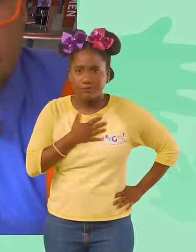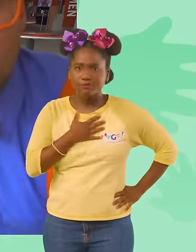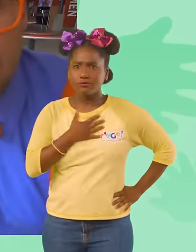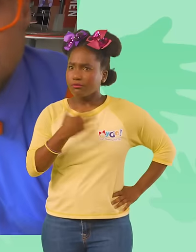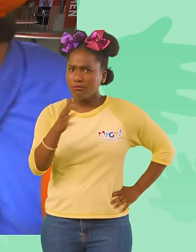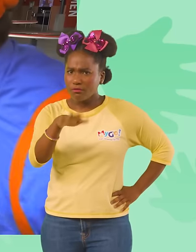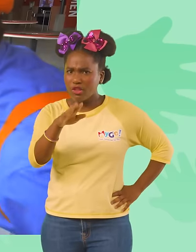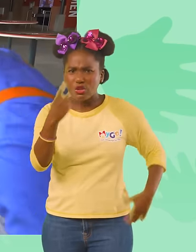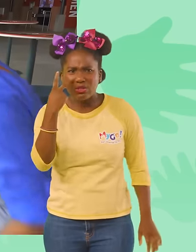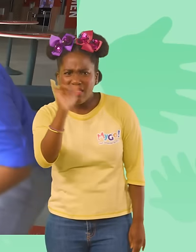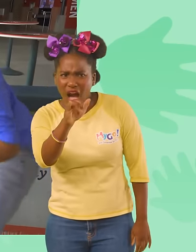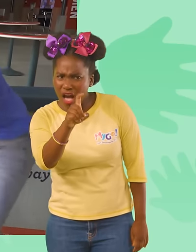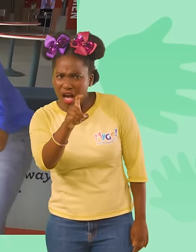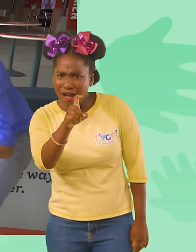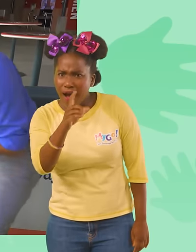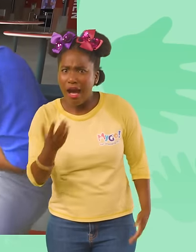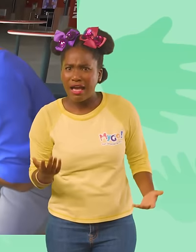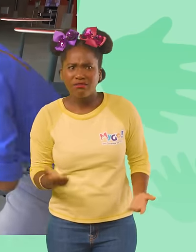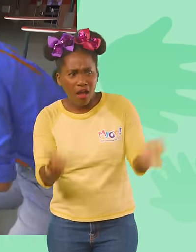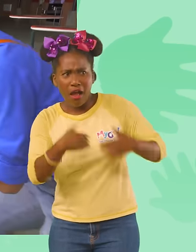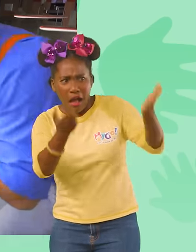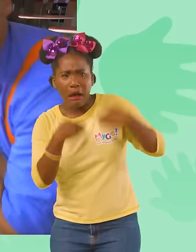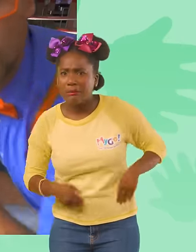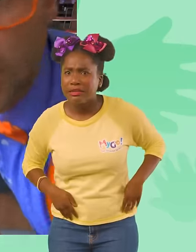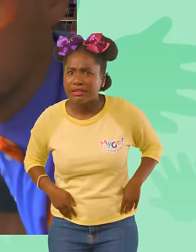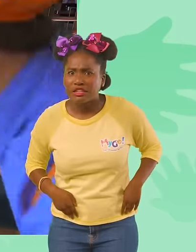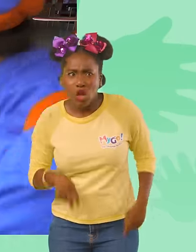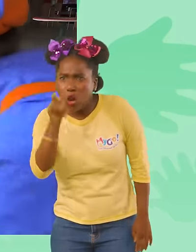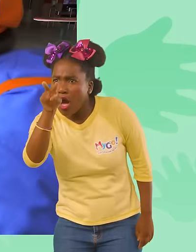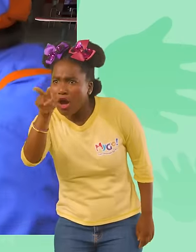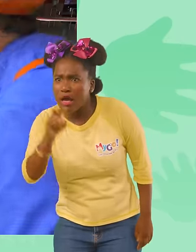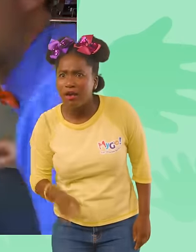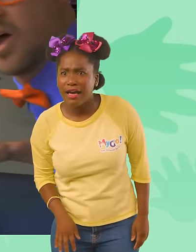Do you see what I see? Come here. Look.